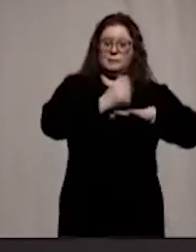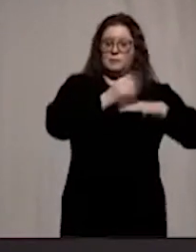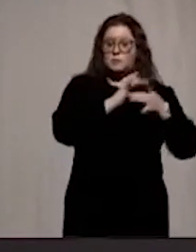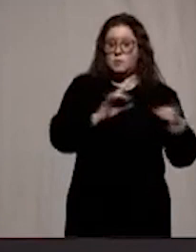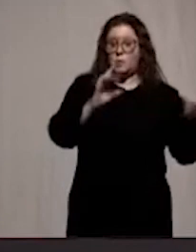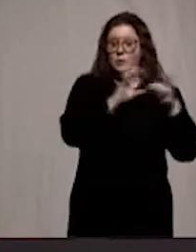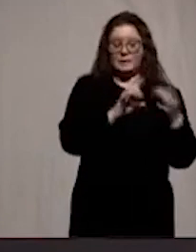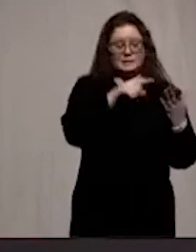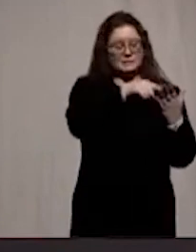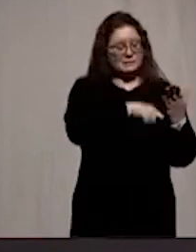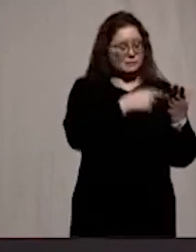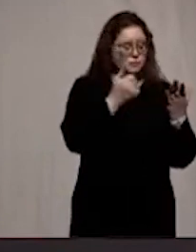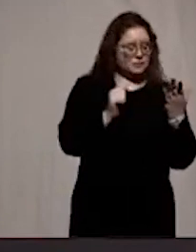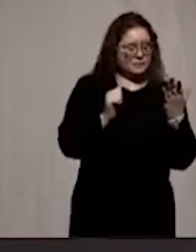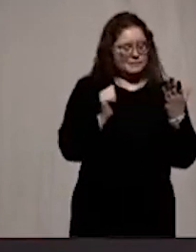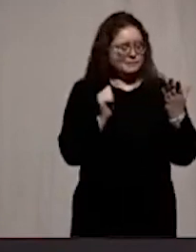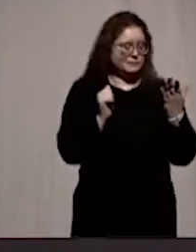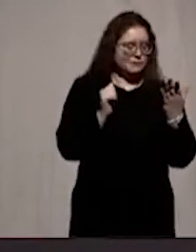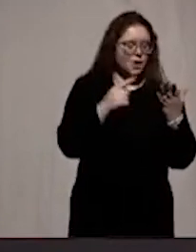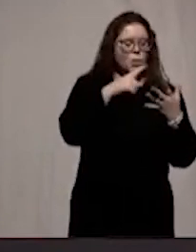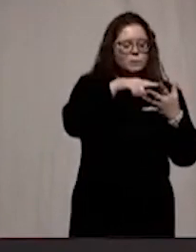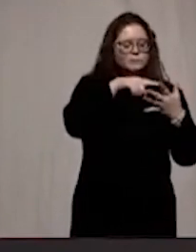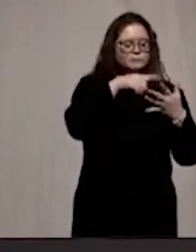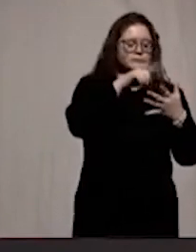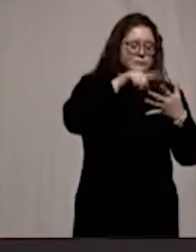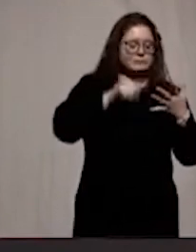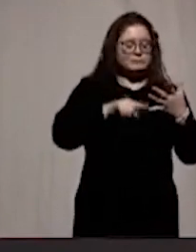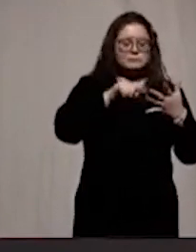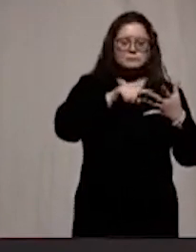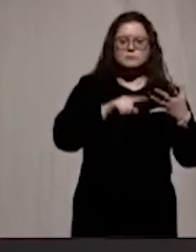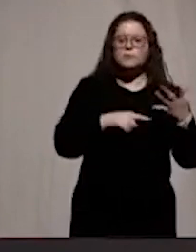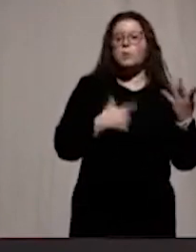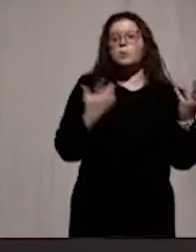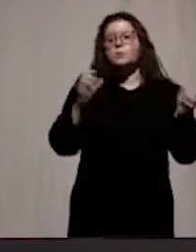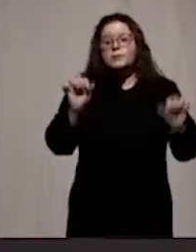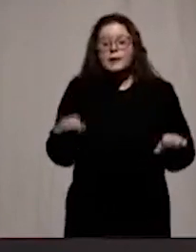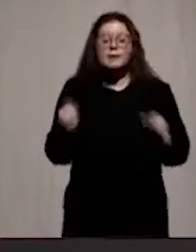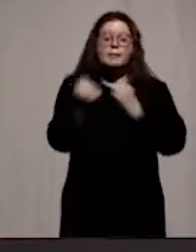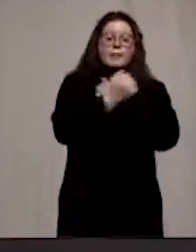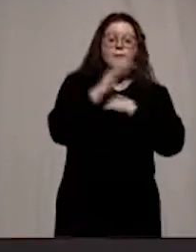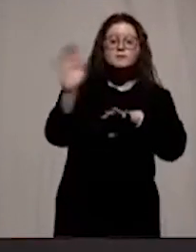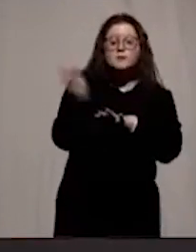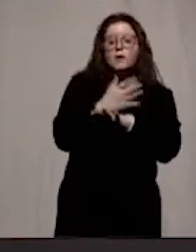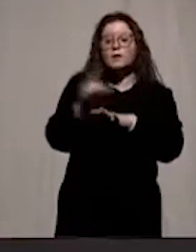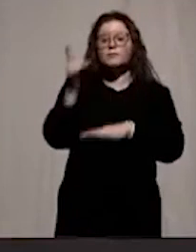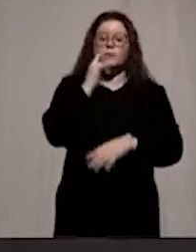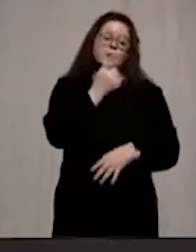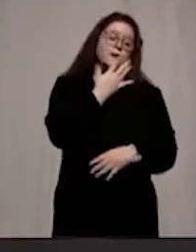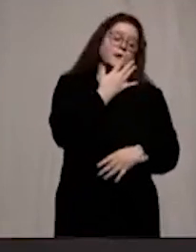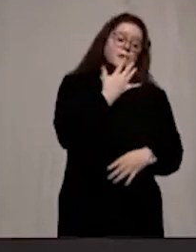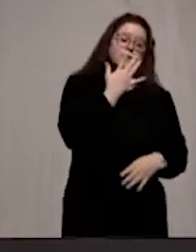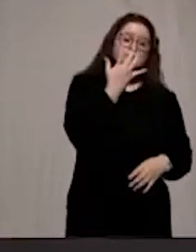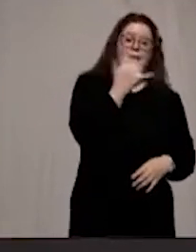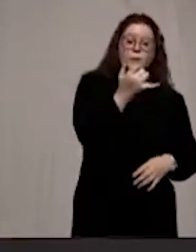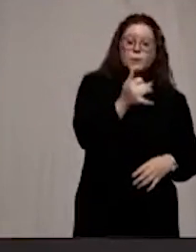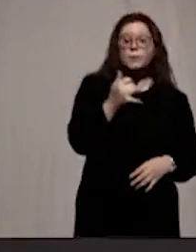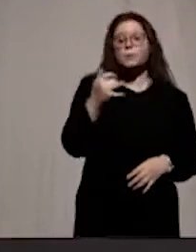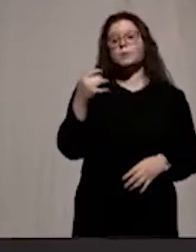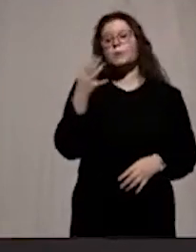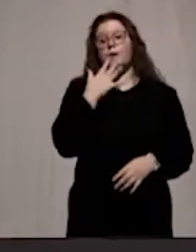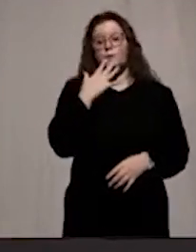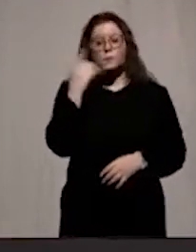the words that are in your list. You can write a song or write a love song between the color yellow and the color green or something like